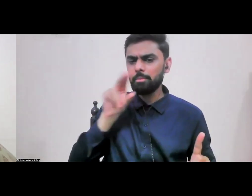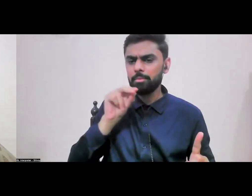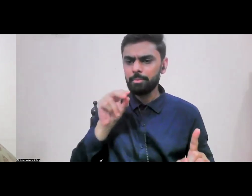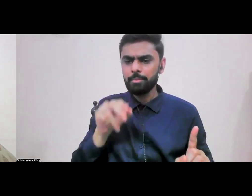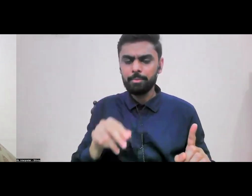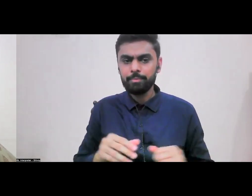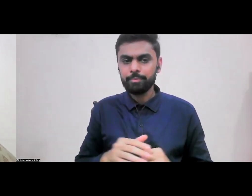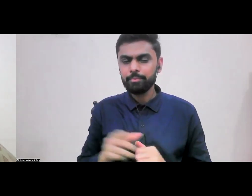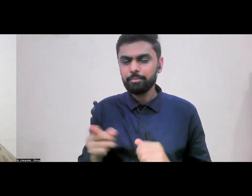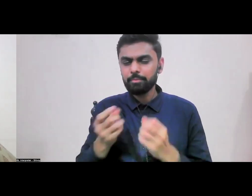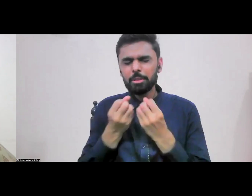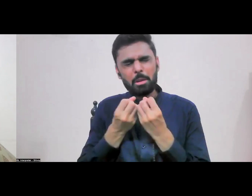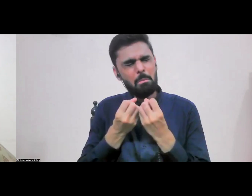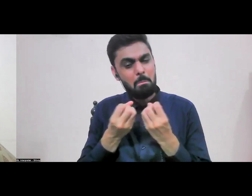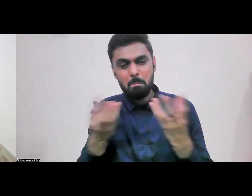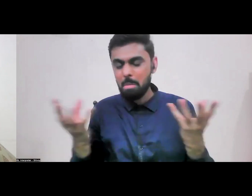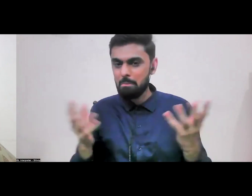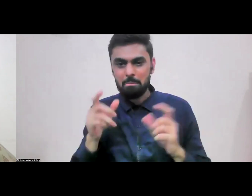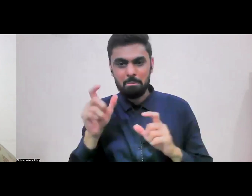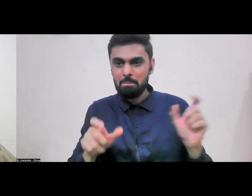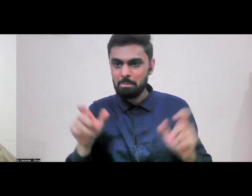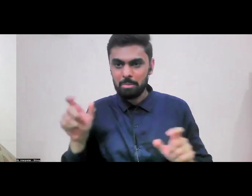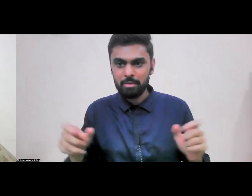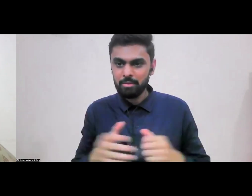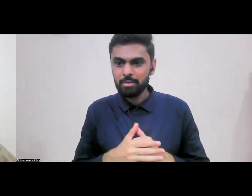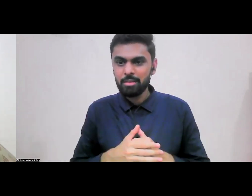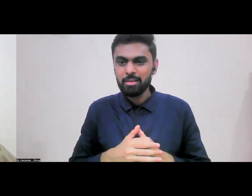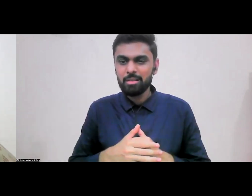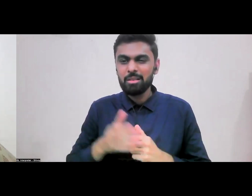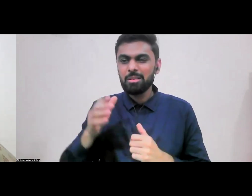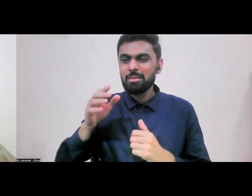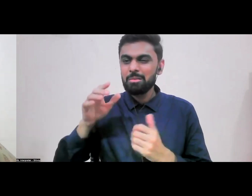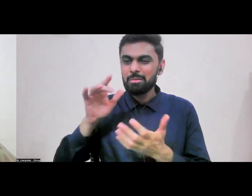there are so many people in grassroots